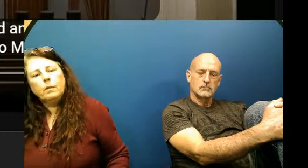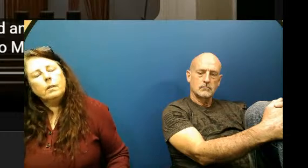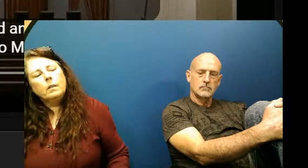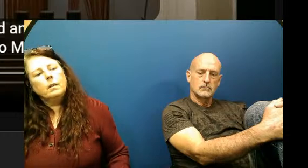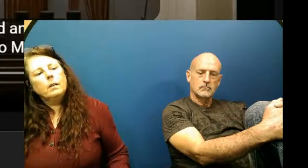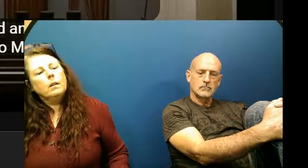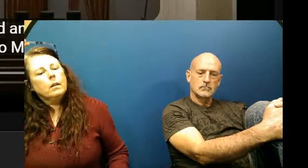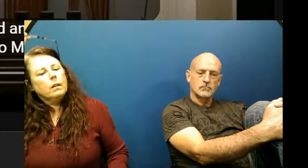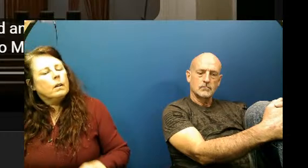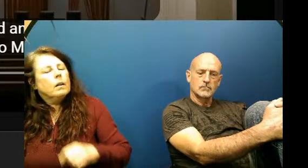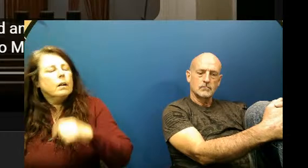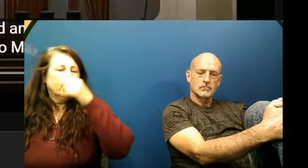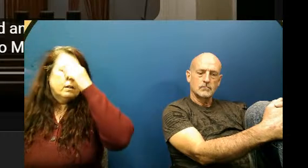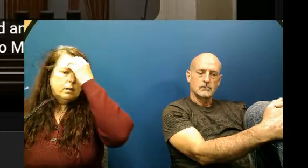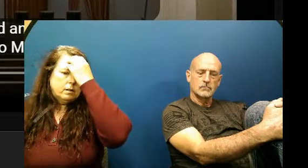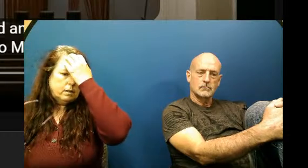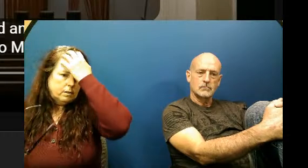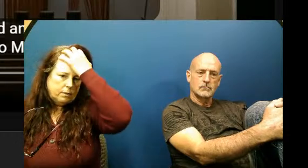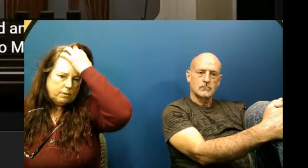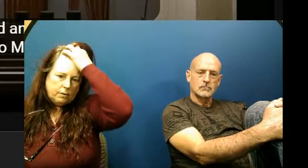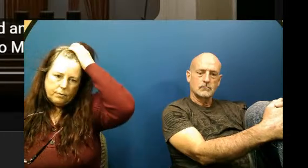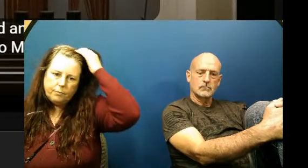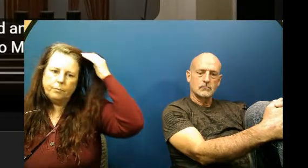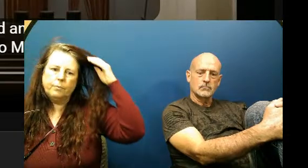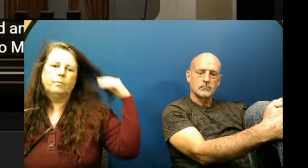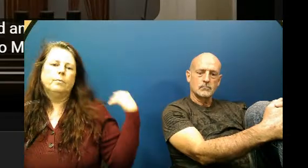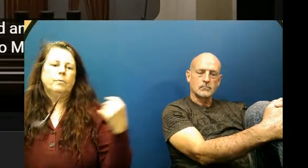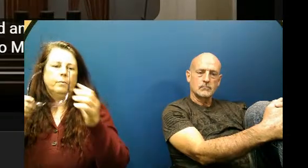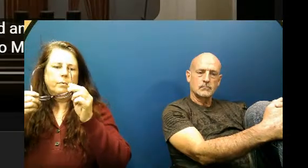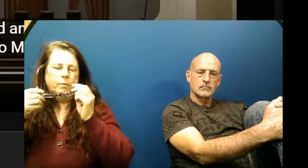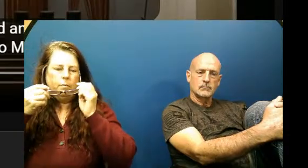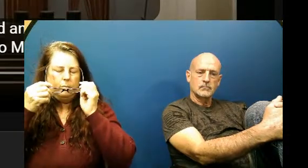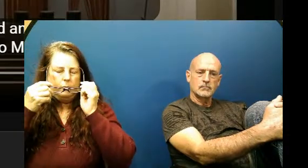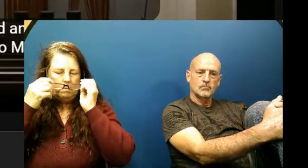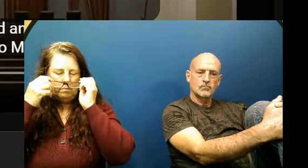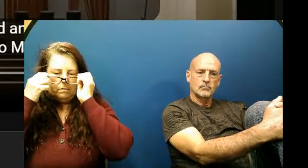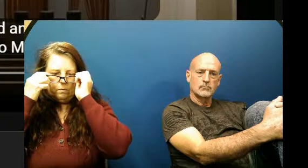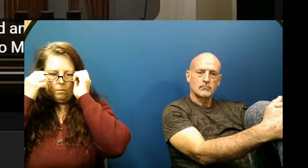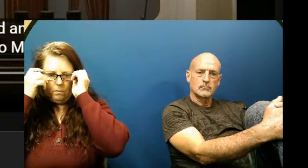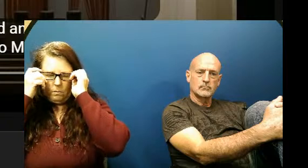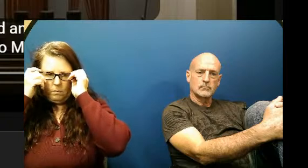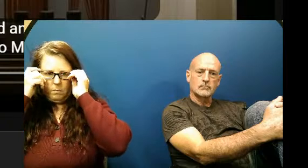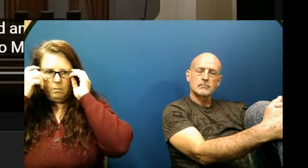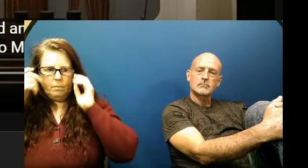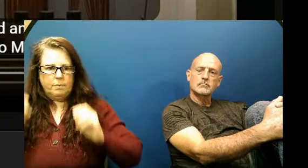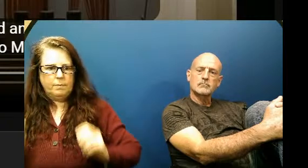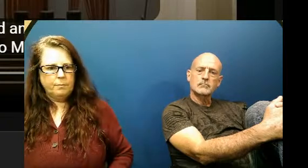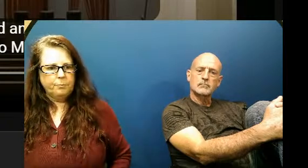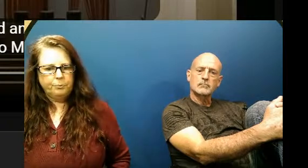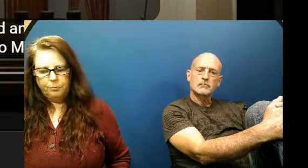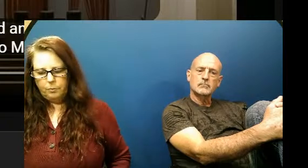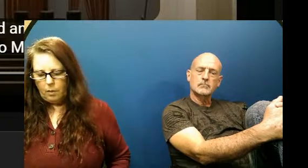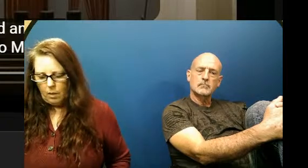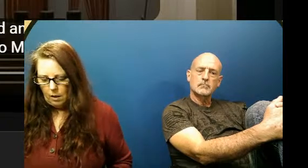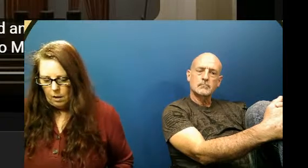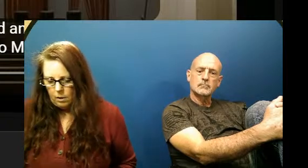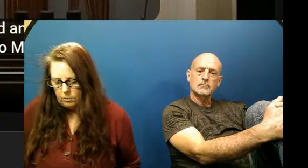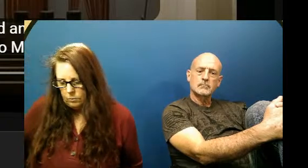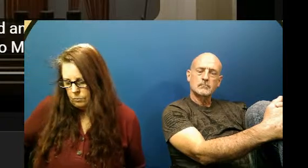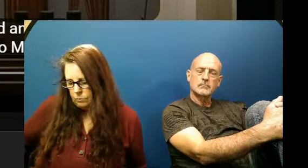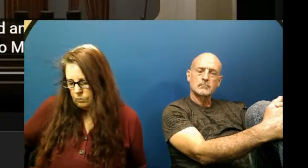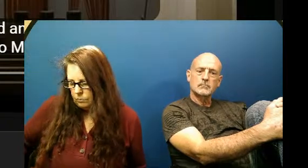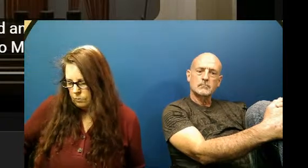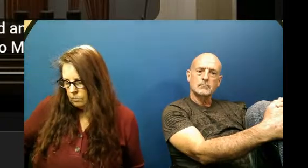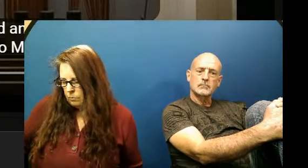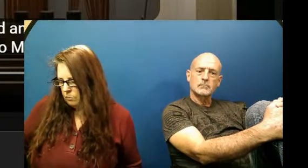But imagine if you walked into a store and it had a sign that said 1 of 1 million products in this store causes cancer. That is not going to put you on notice about